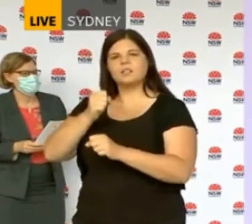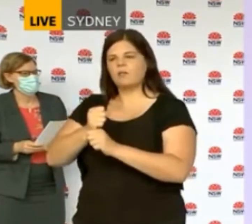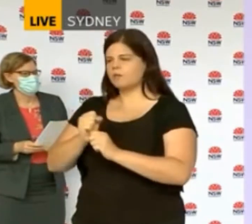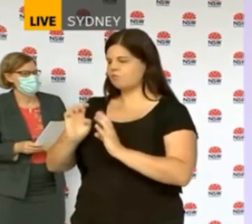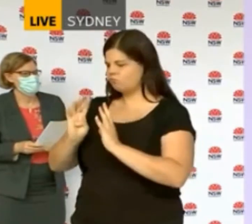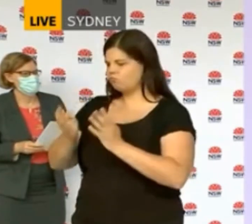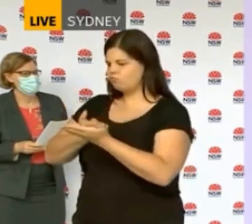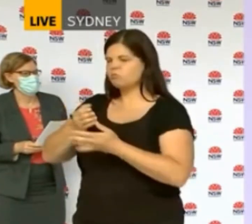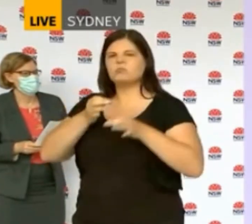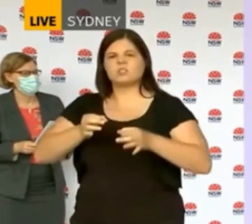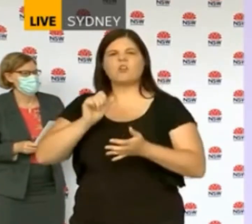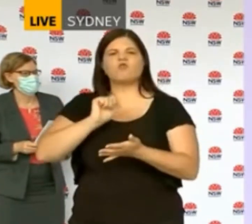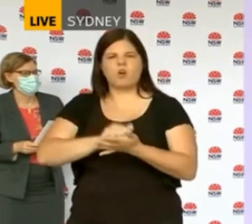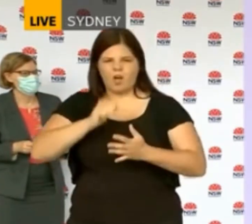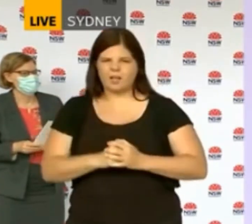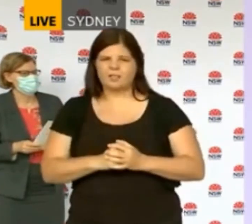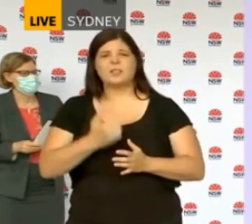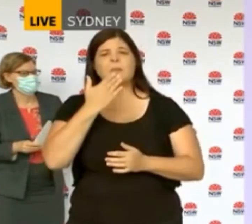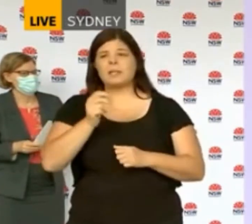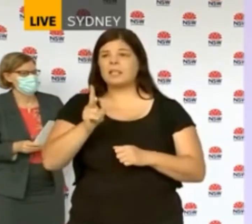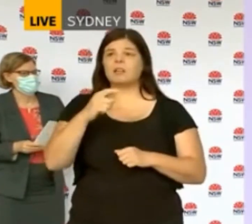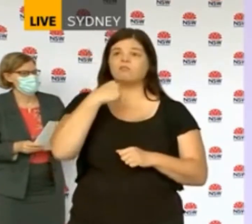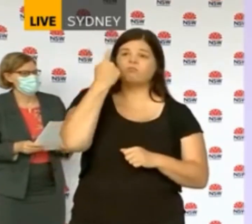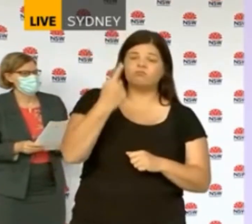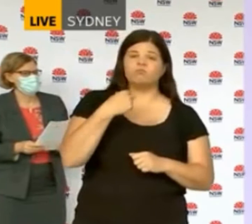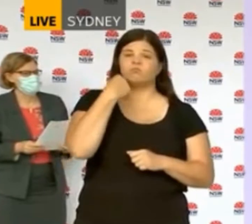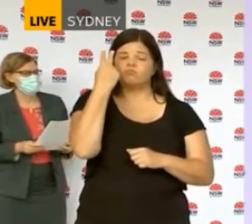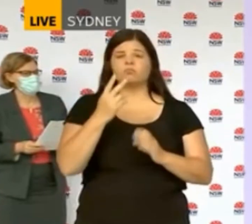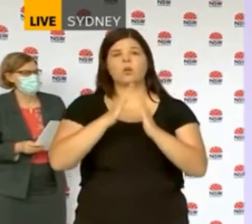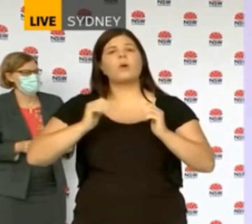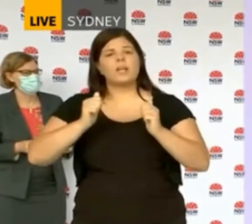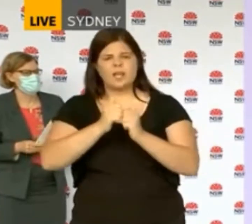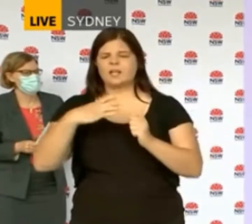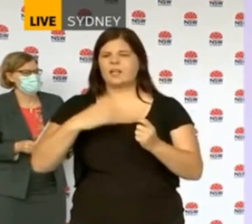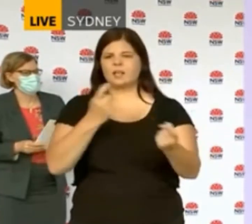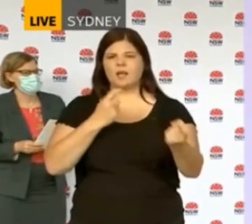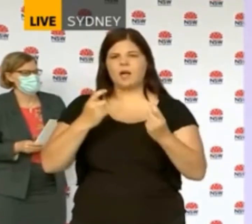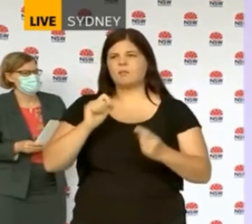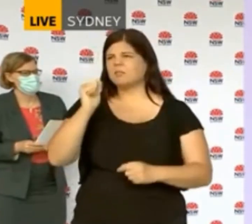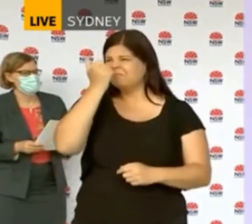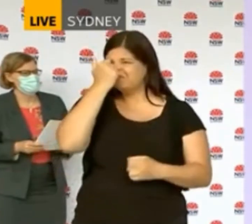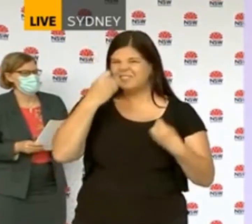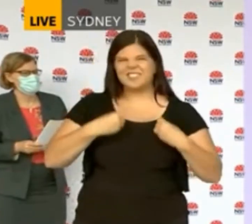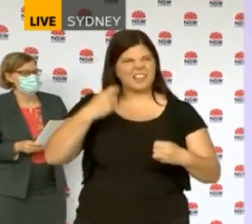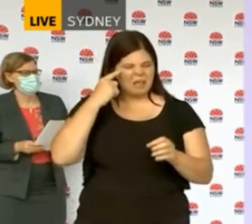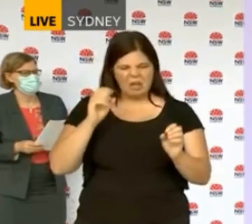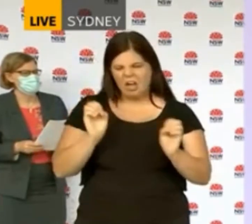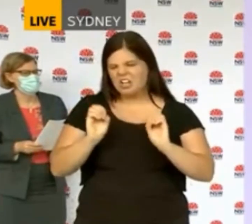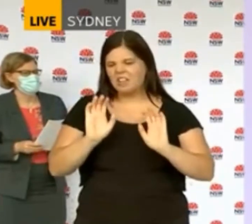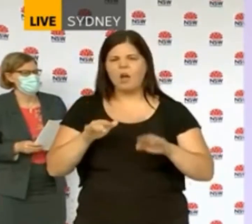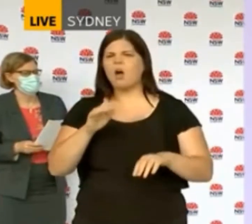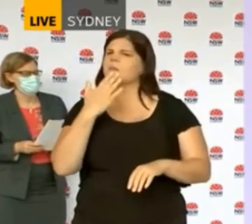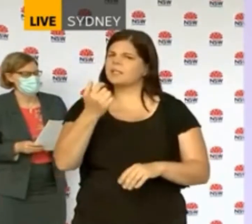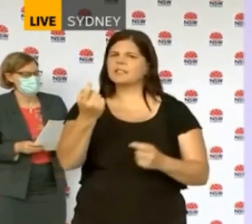to continue the testing over the weekend, to continue to get tested, regardless of the symptoms, mild or not. If you've been tested before but you're not